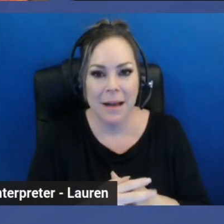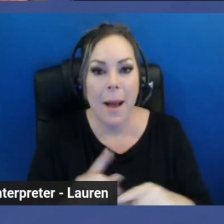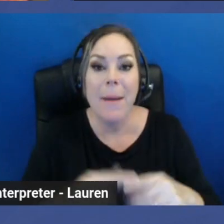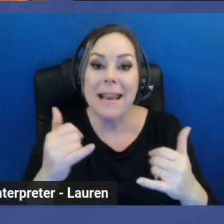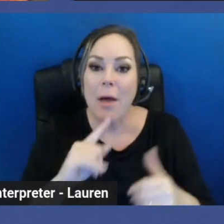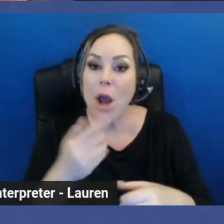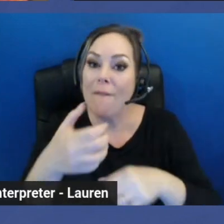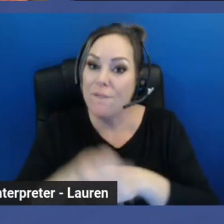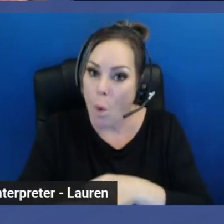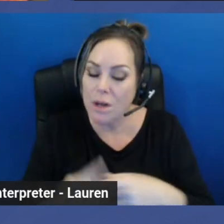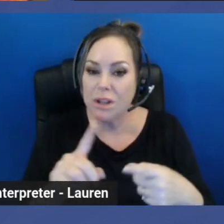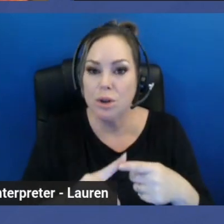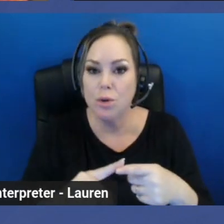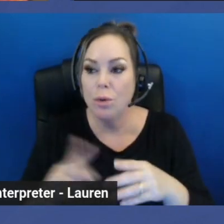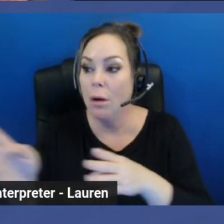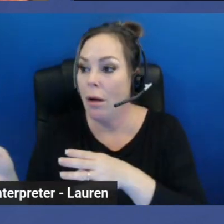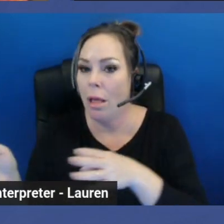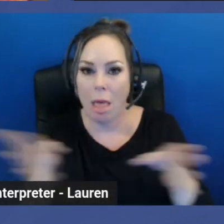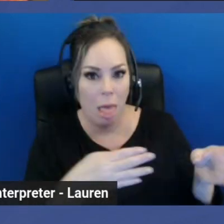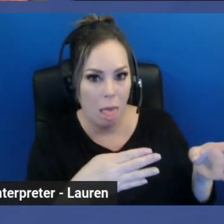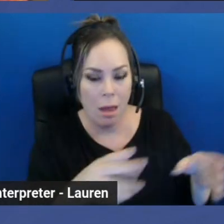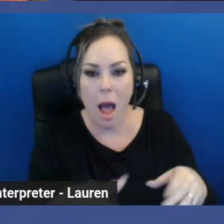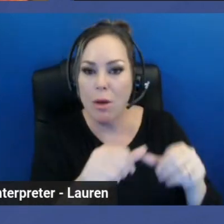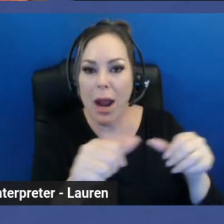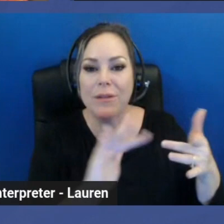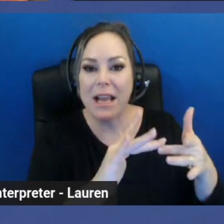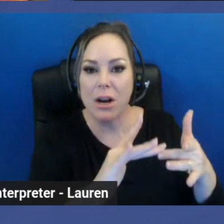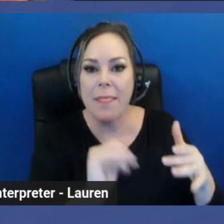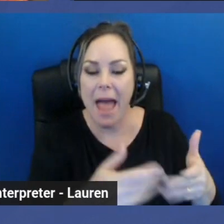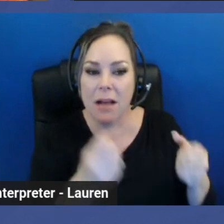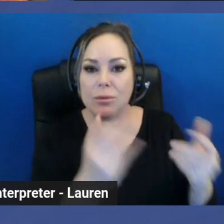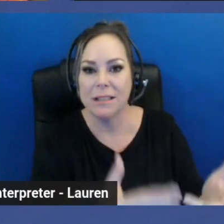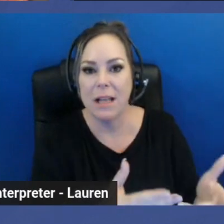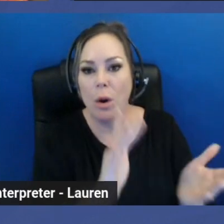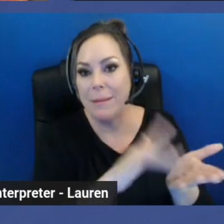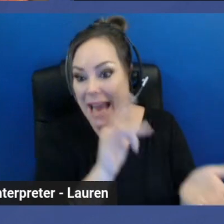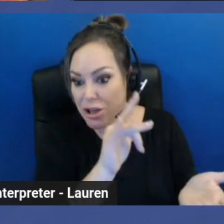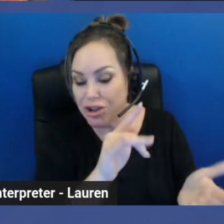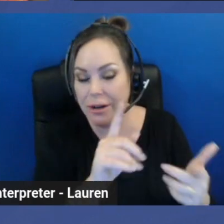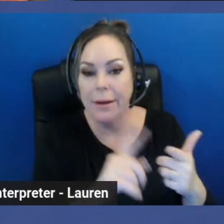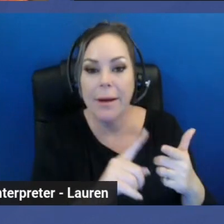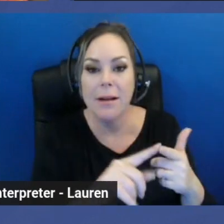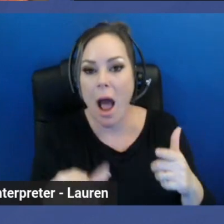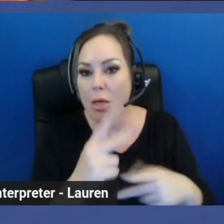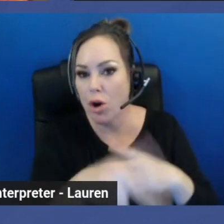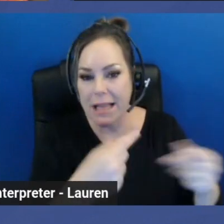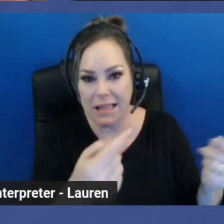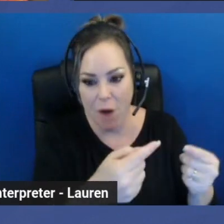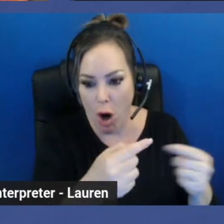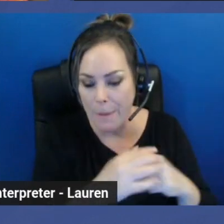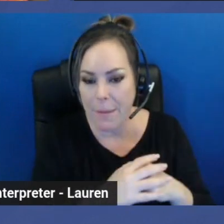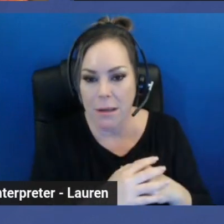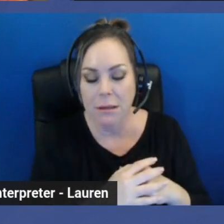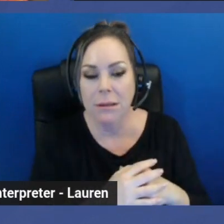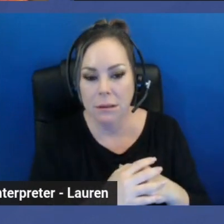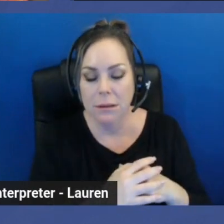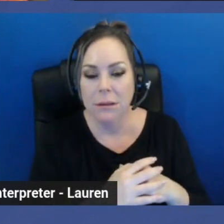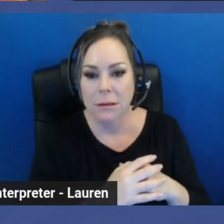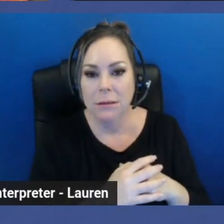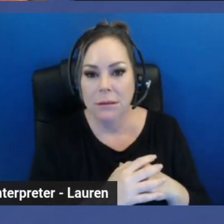they're being forced into areas of the internet that can result in exploitation or other forms of harm to children.